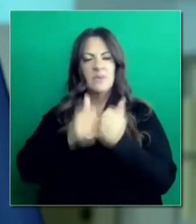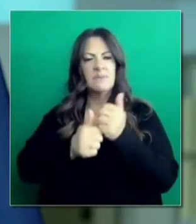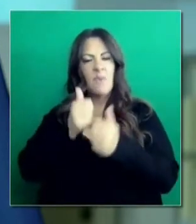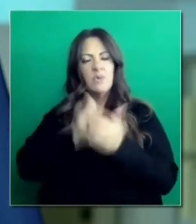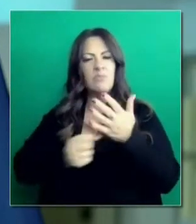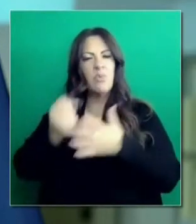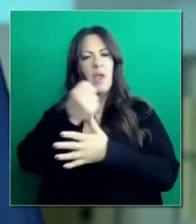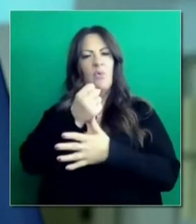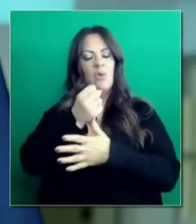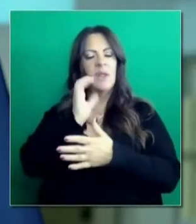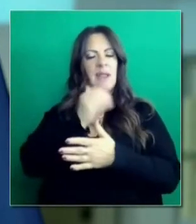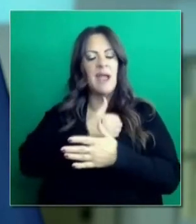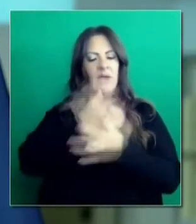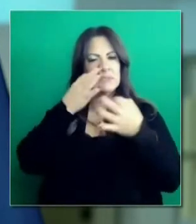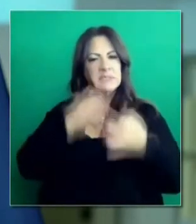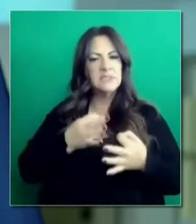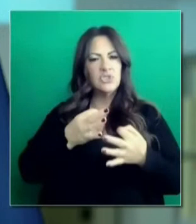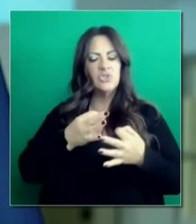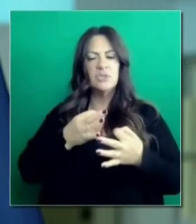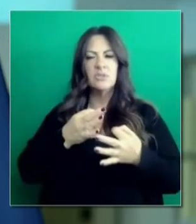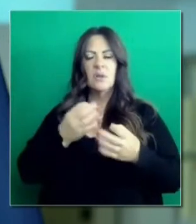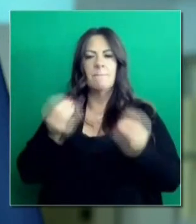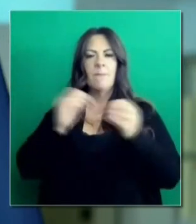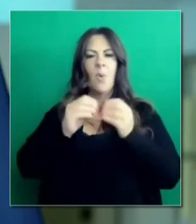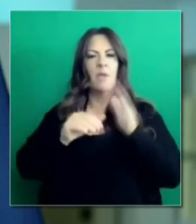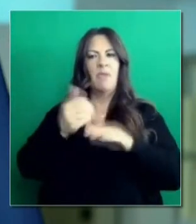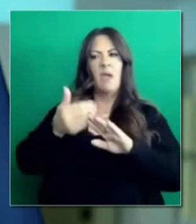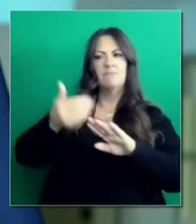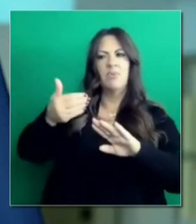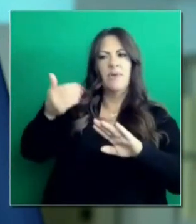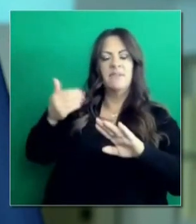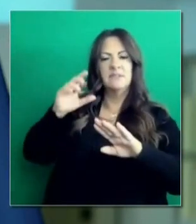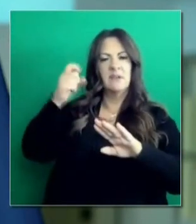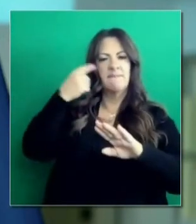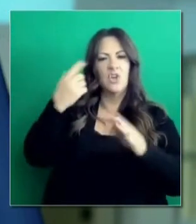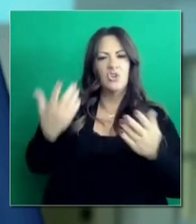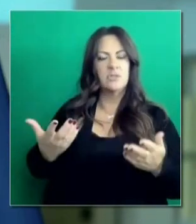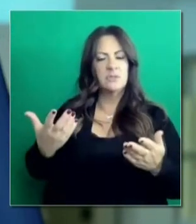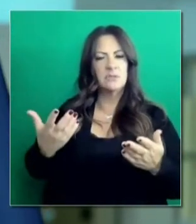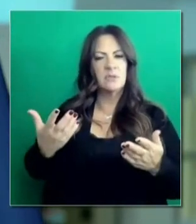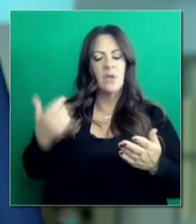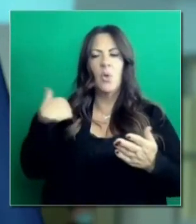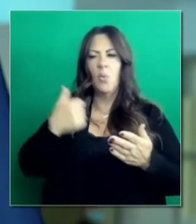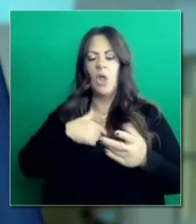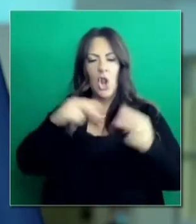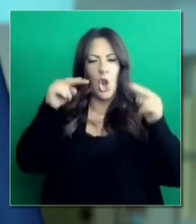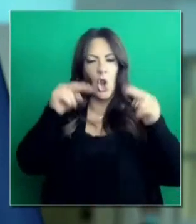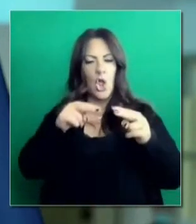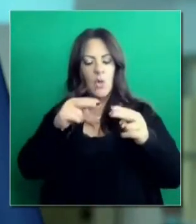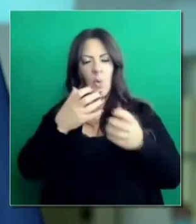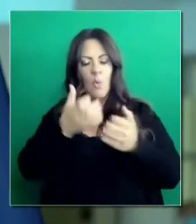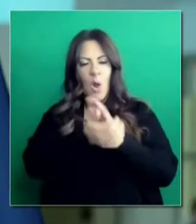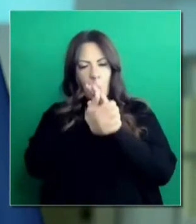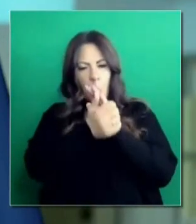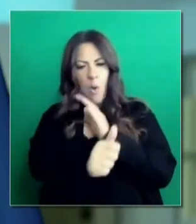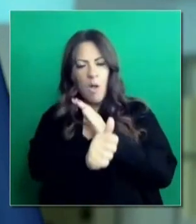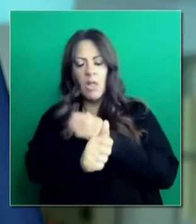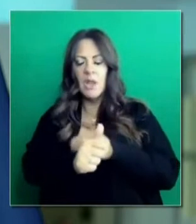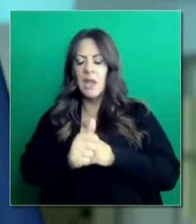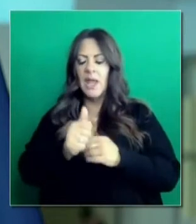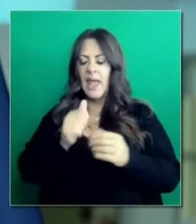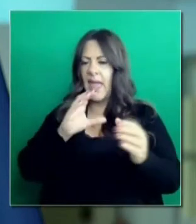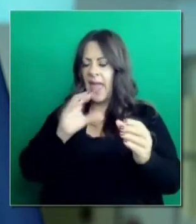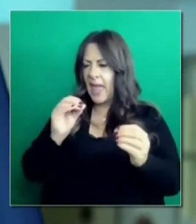from previous administration to look at the issue of quality, ratios,